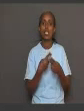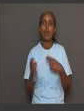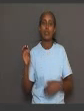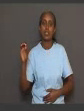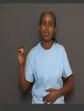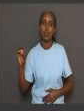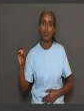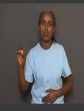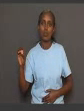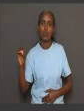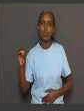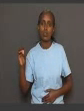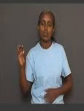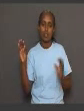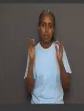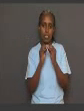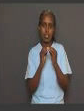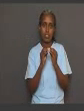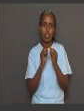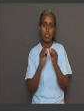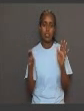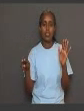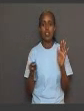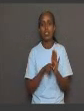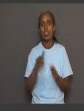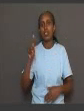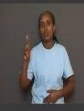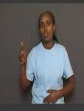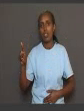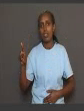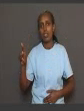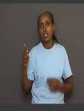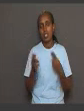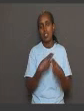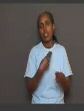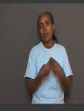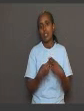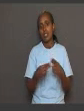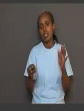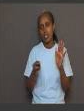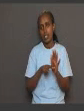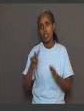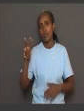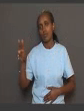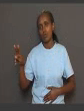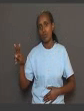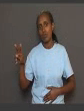times 0 plus -1 times